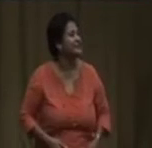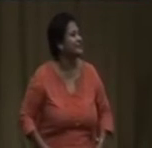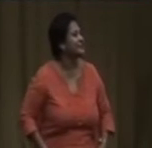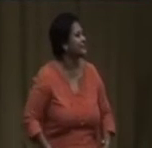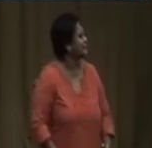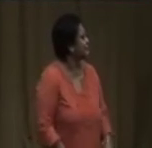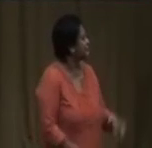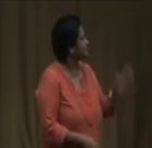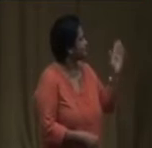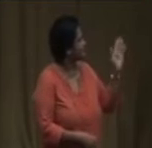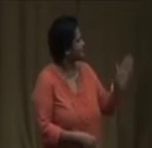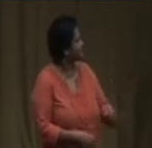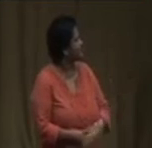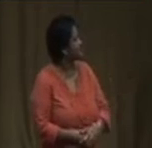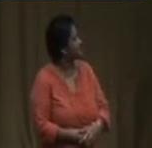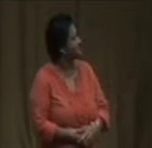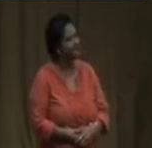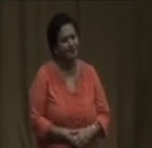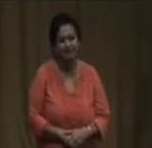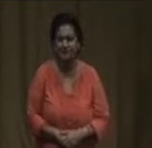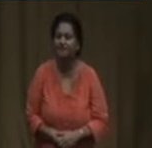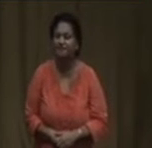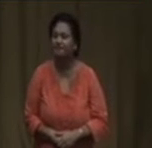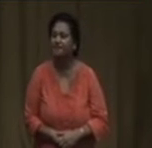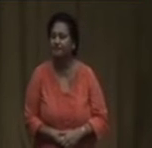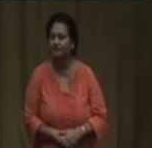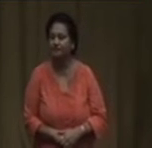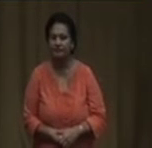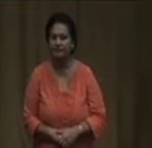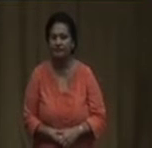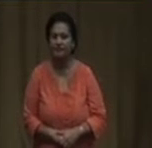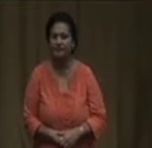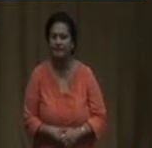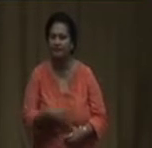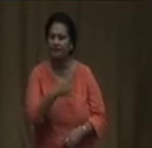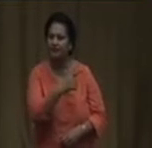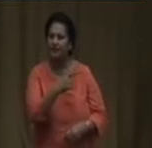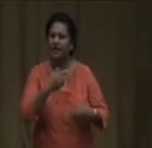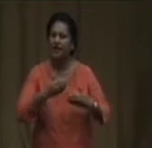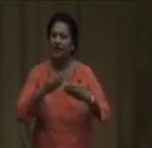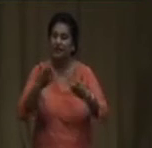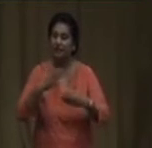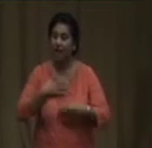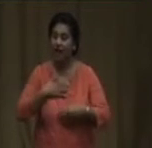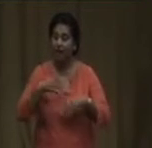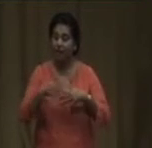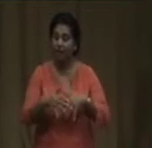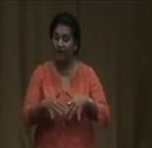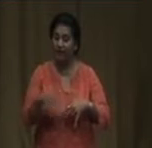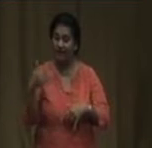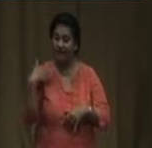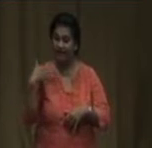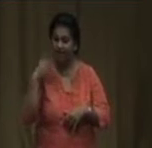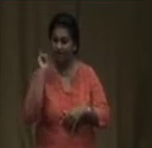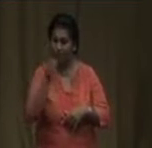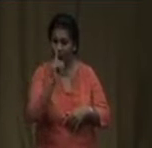So this is the point, in a slightly lighter vein, where I usually issue my public health warning. And that